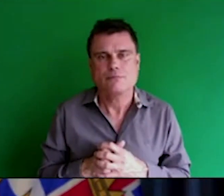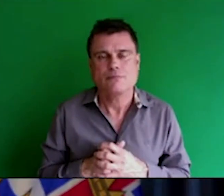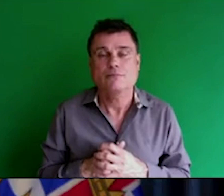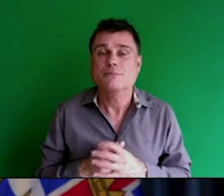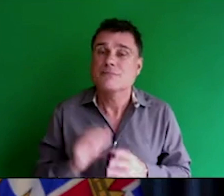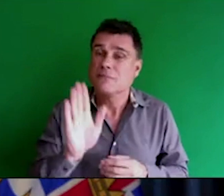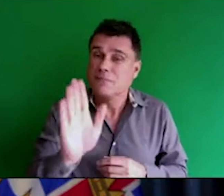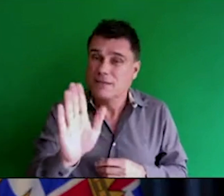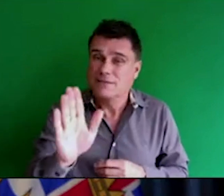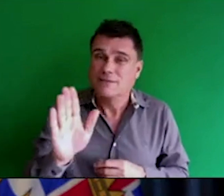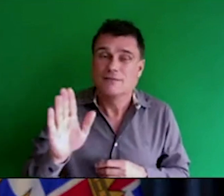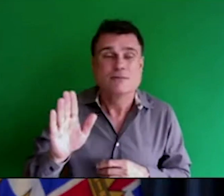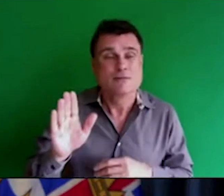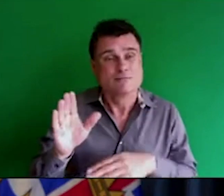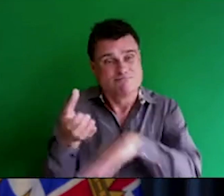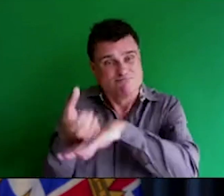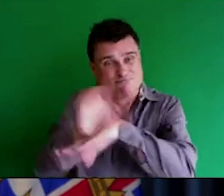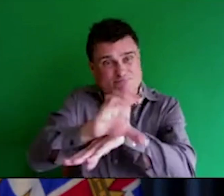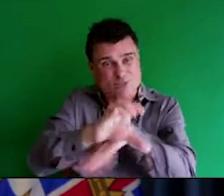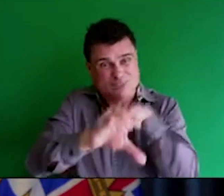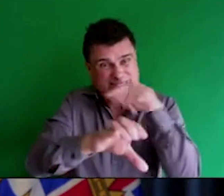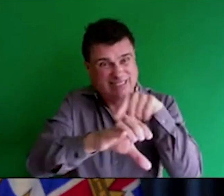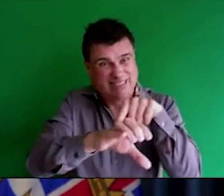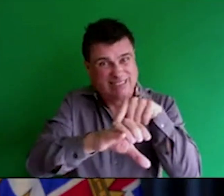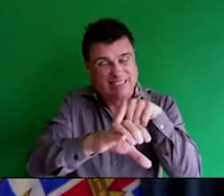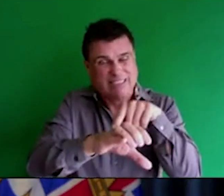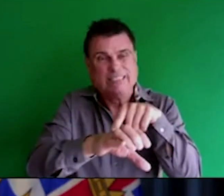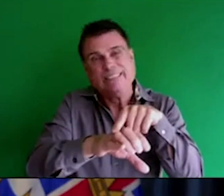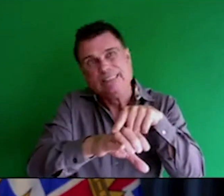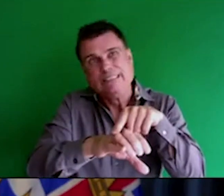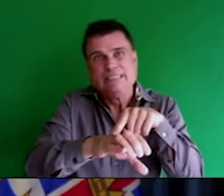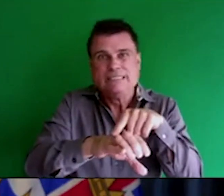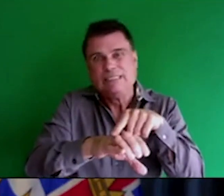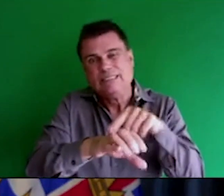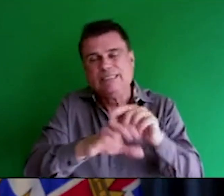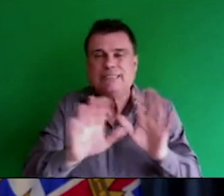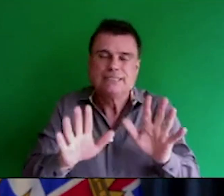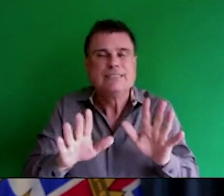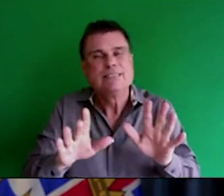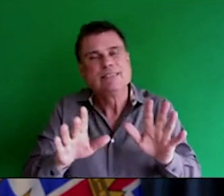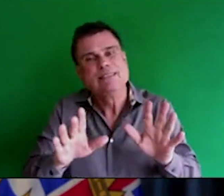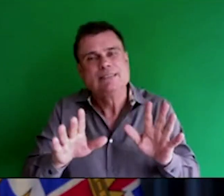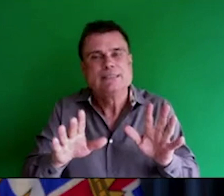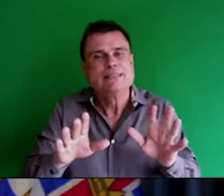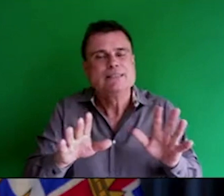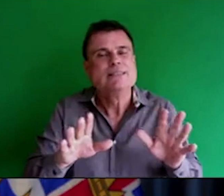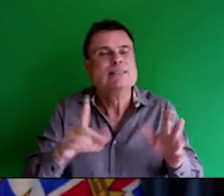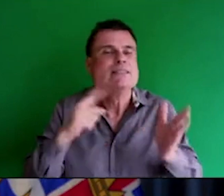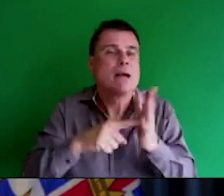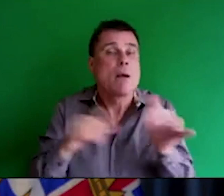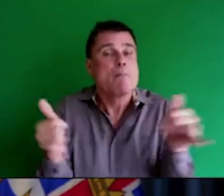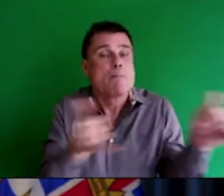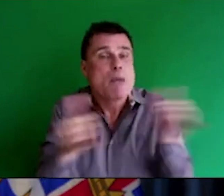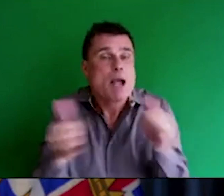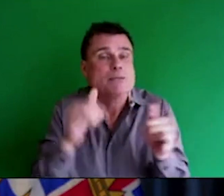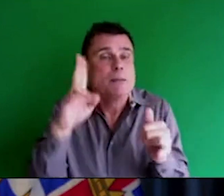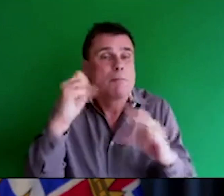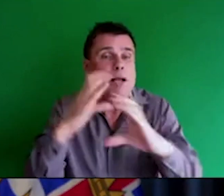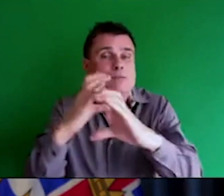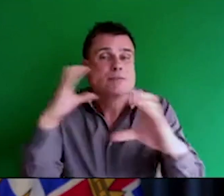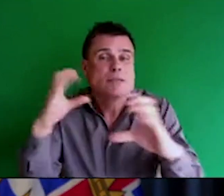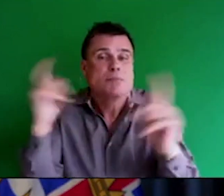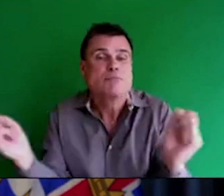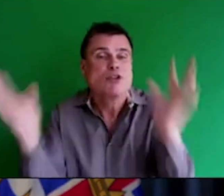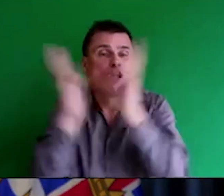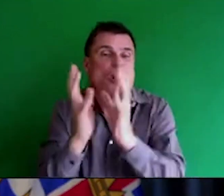that the notion of party buses, I mean, the driver of the bus may be safe, but the patrons are not. So how do